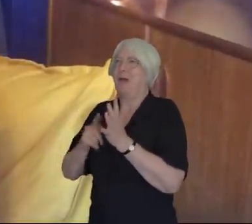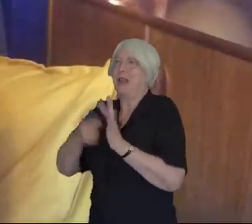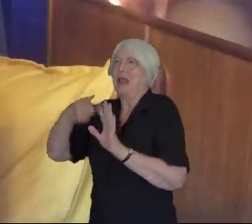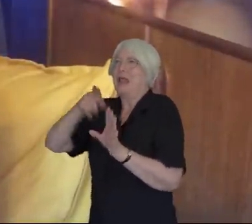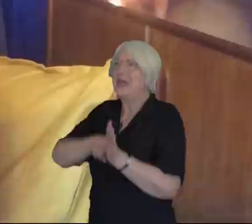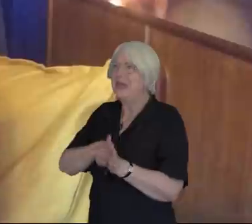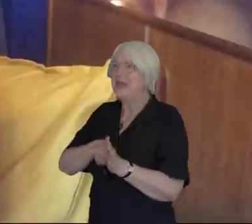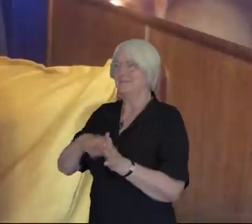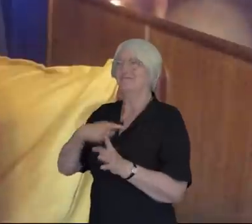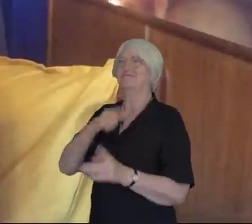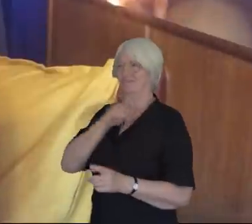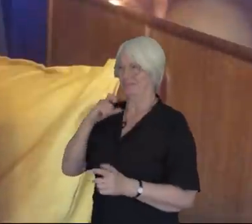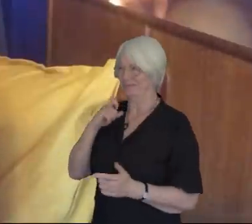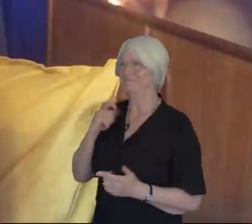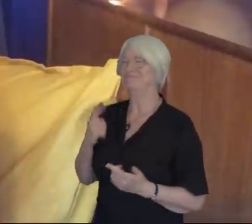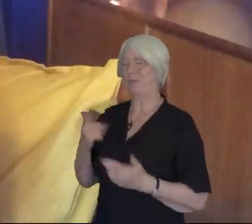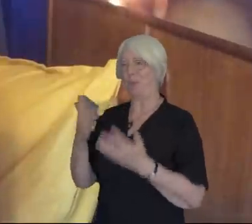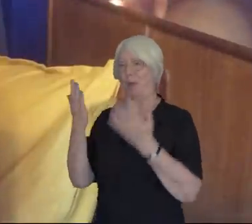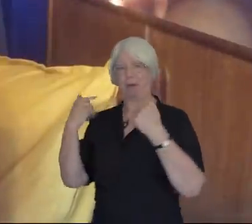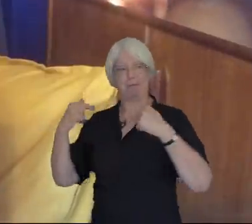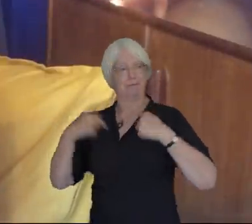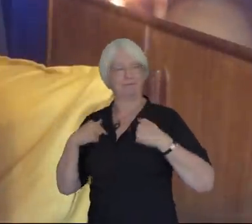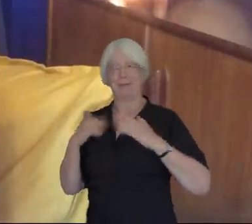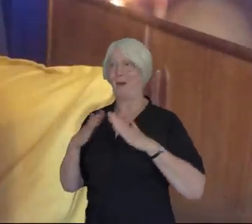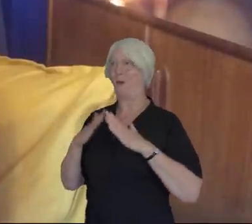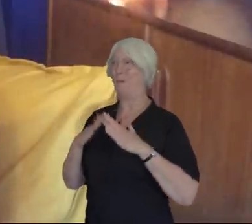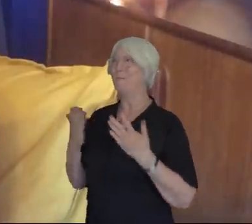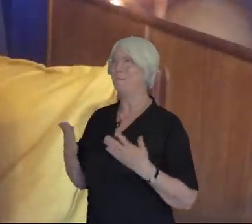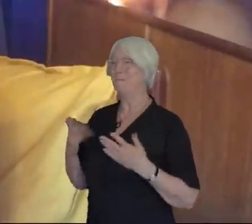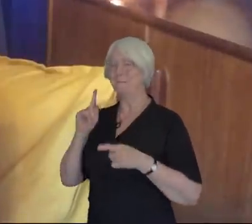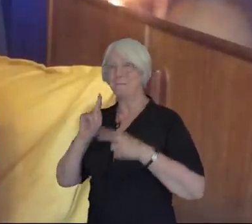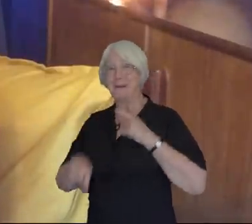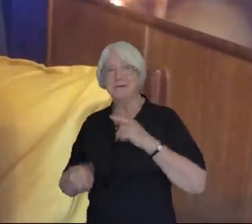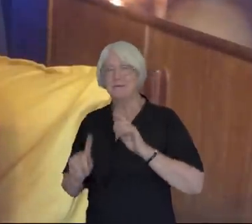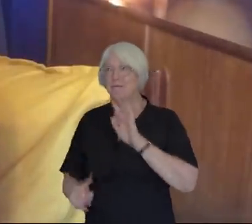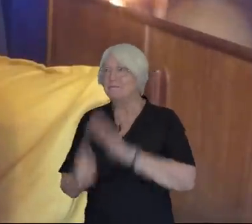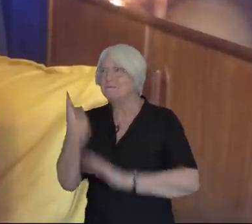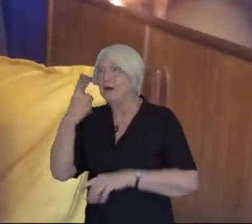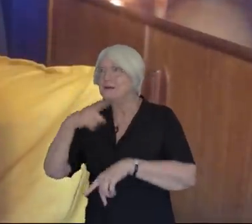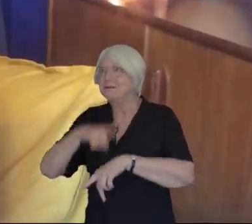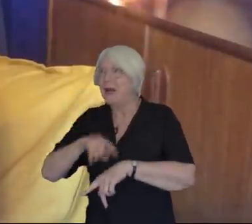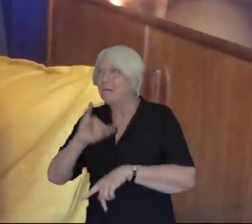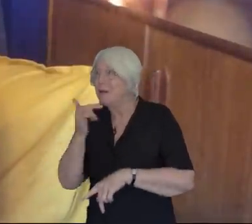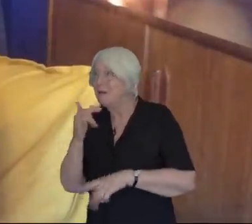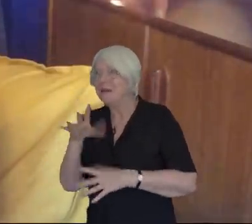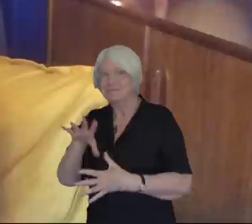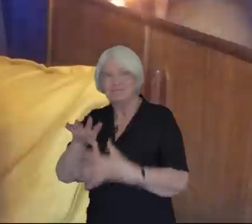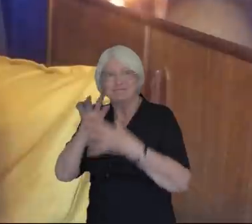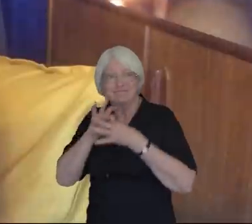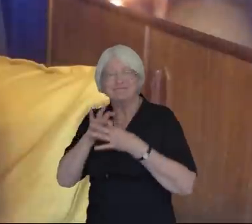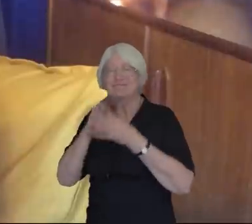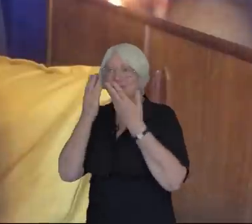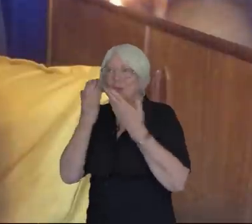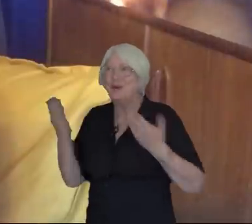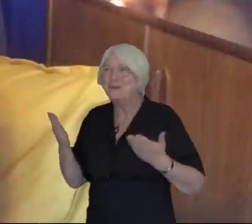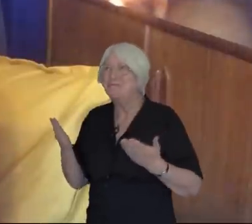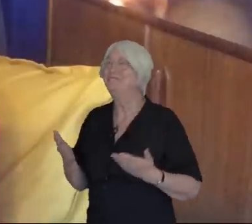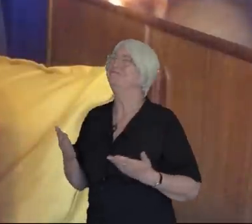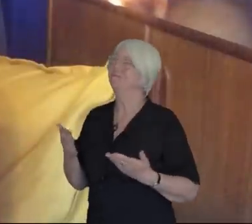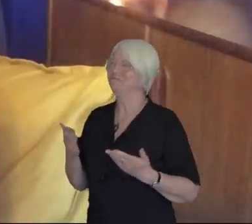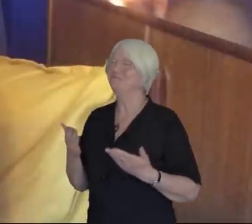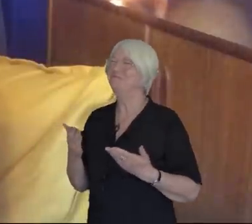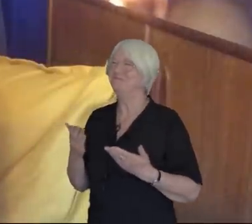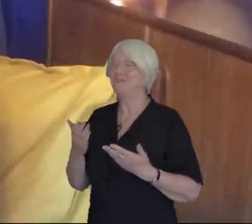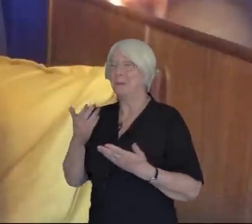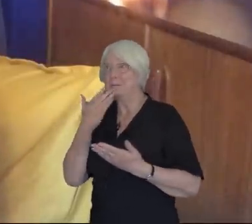this service from my home. You're especially welcome if this is your first time worshipping with us in this way. I